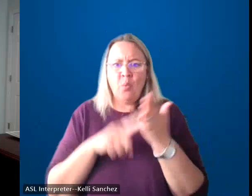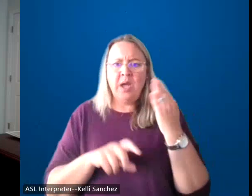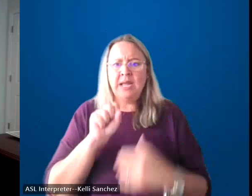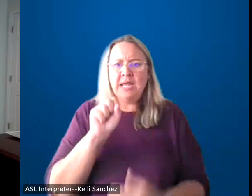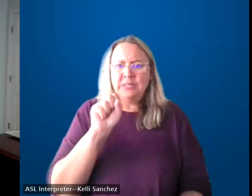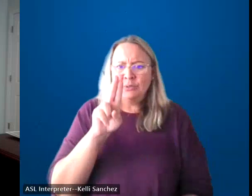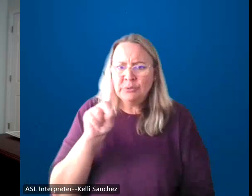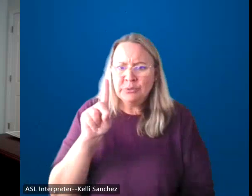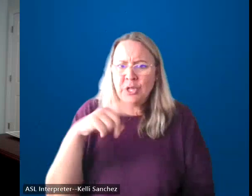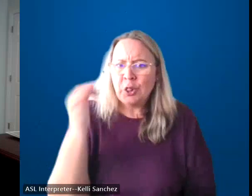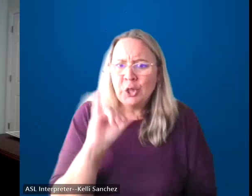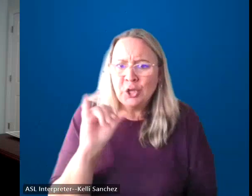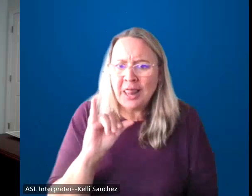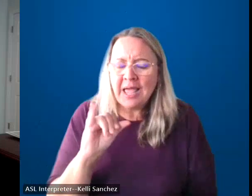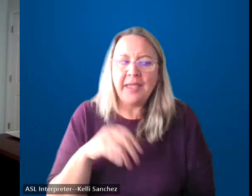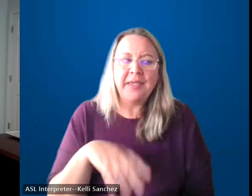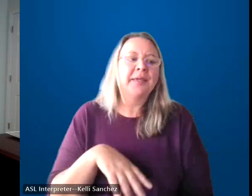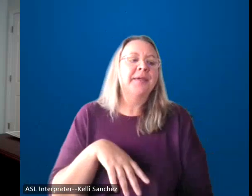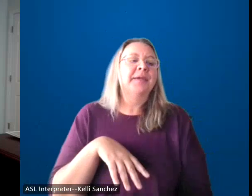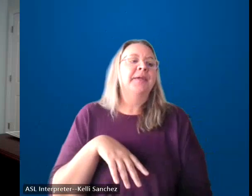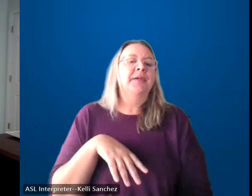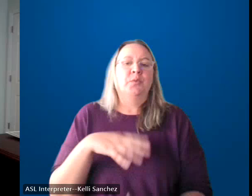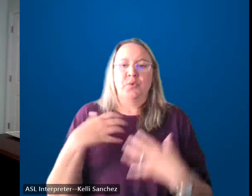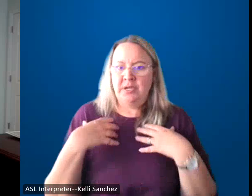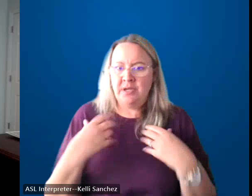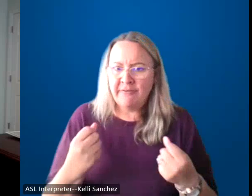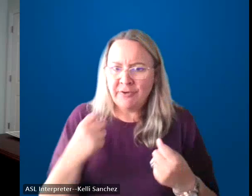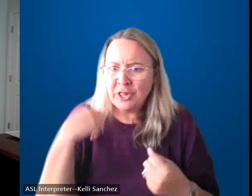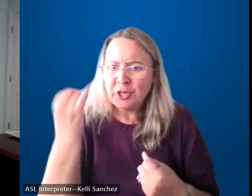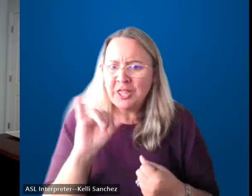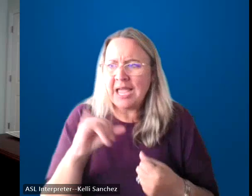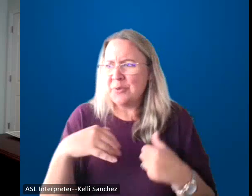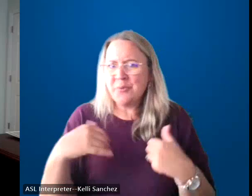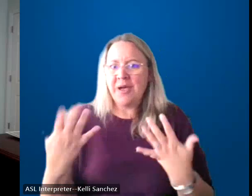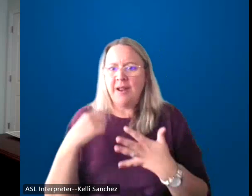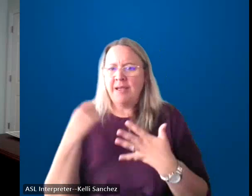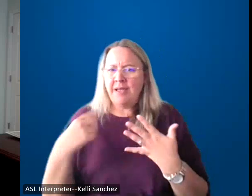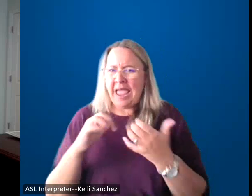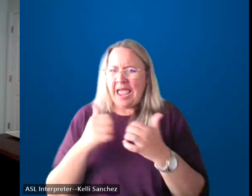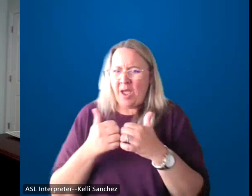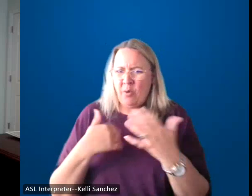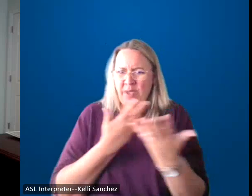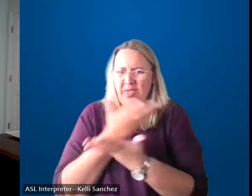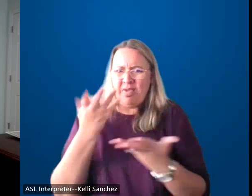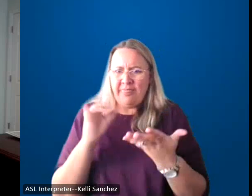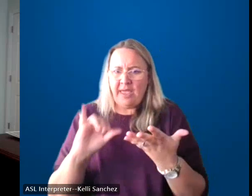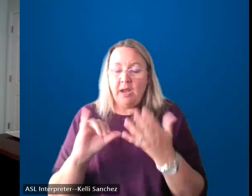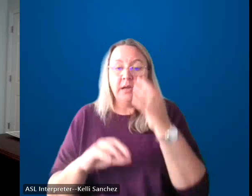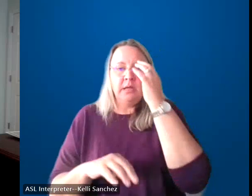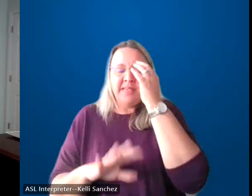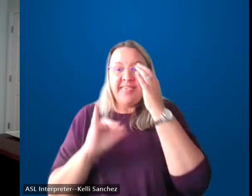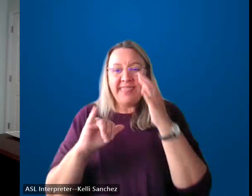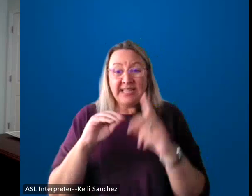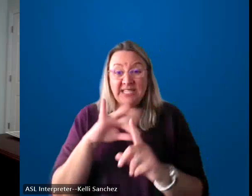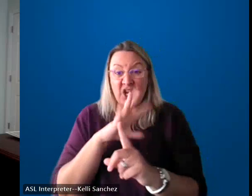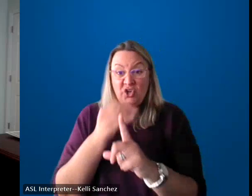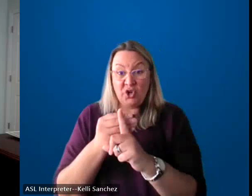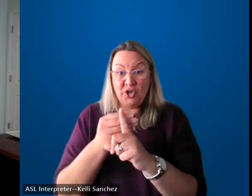disorder looks like, around recovery, right? Because that's like a cultural narrative in